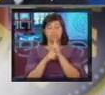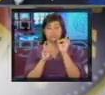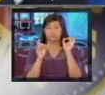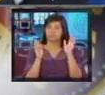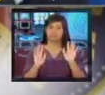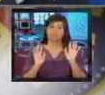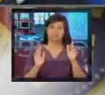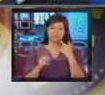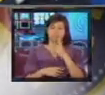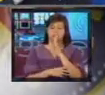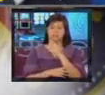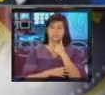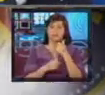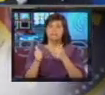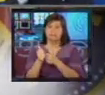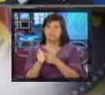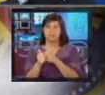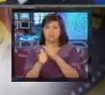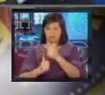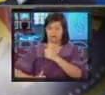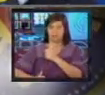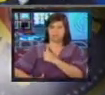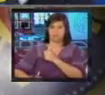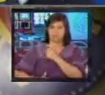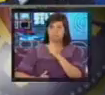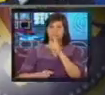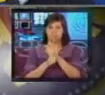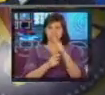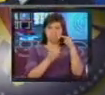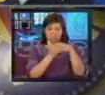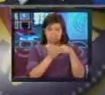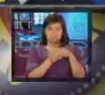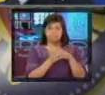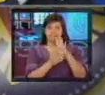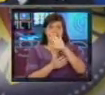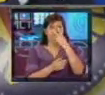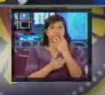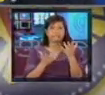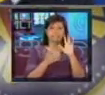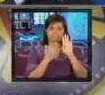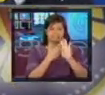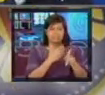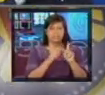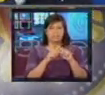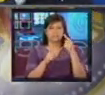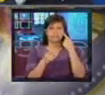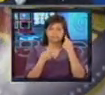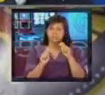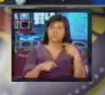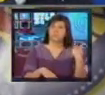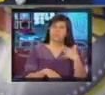remarkable here is that he said he will go after armed officials where we sink billions of pesos and that's we right. never see it yeah. again. Mm. And when Boeing and I tried